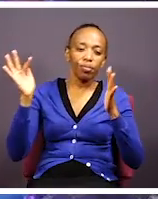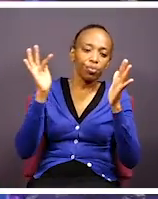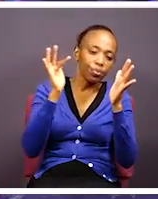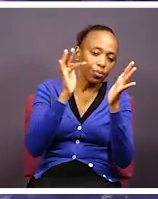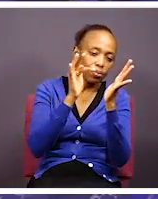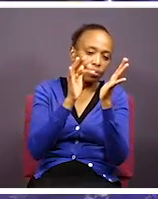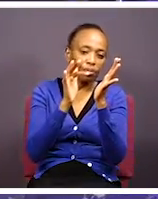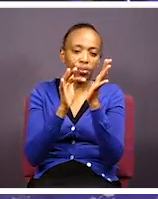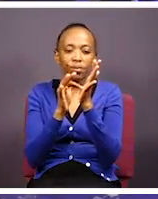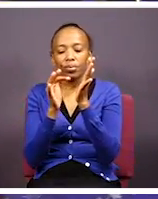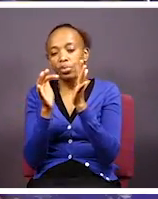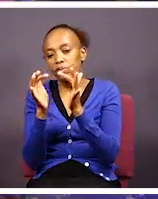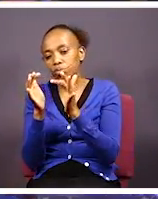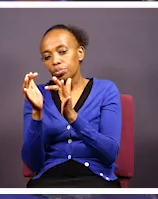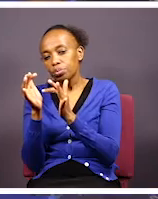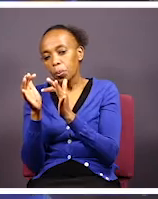is